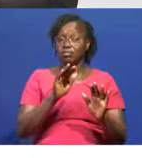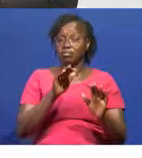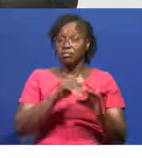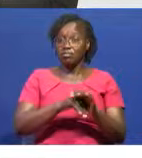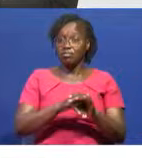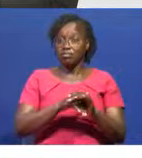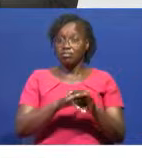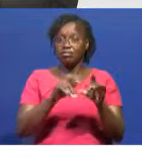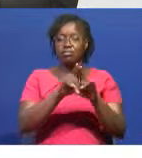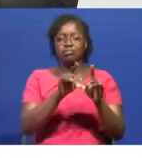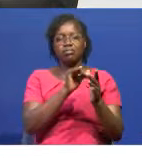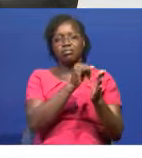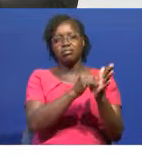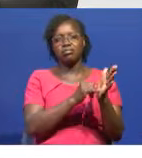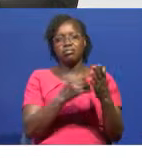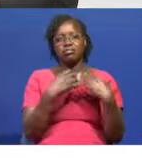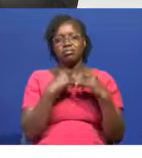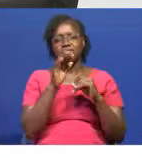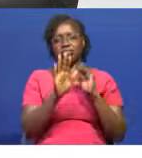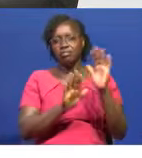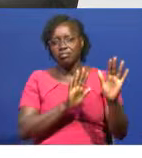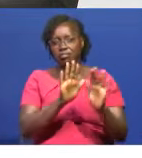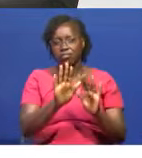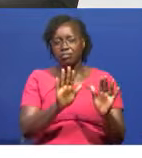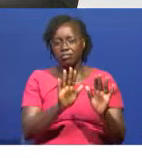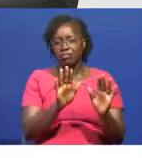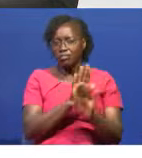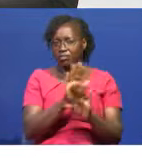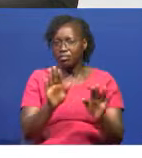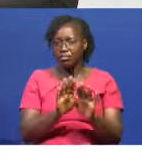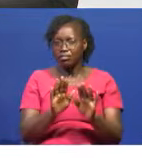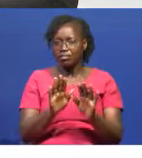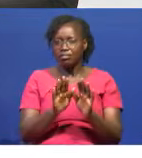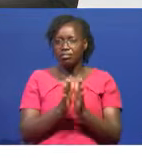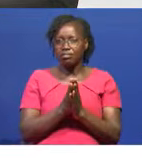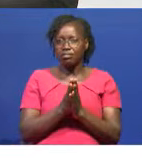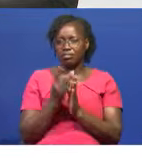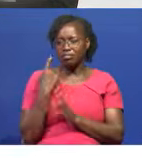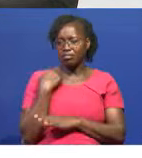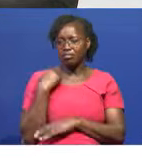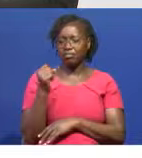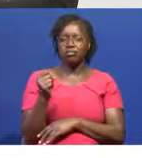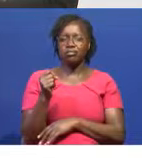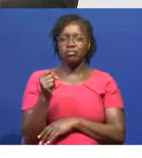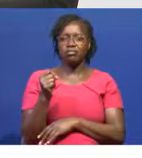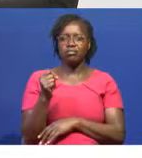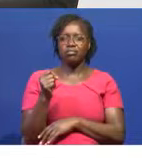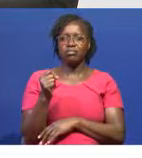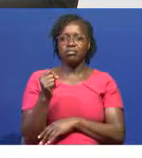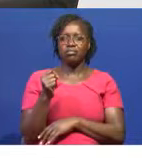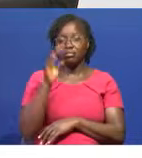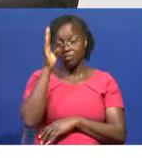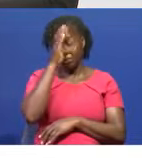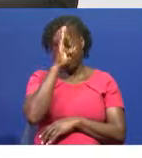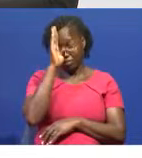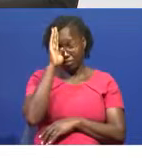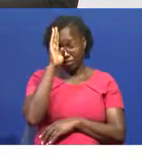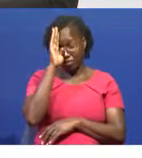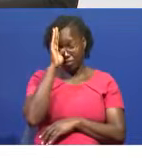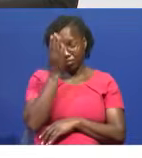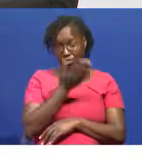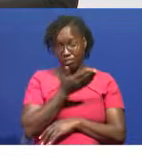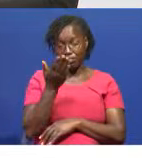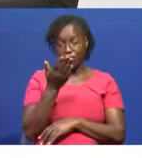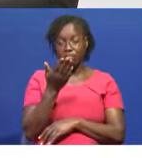to even just their health and all that. Yes. I was recently in Bungoma, where